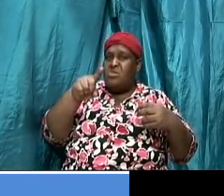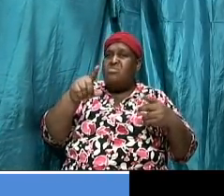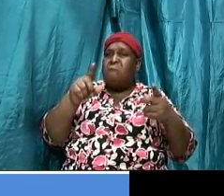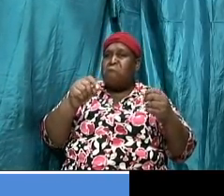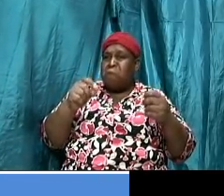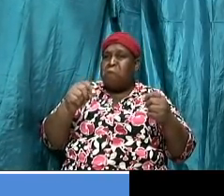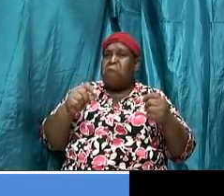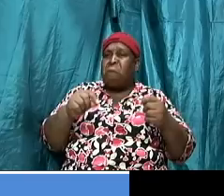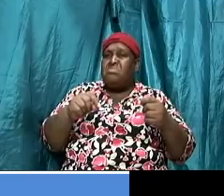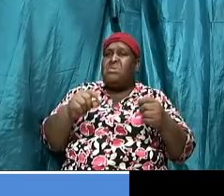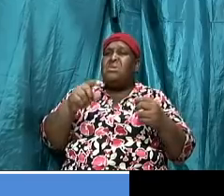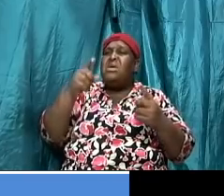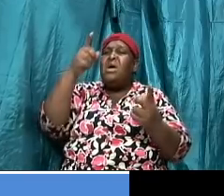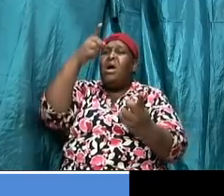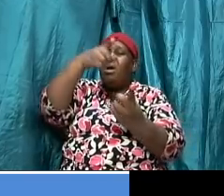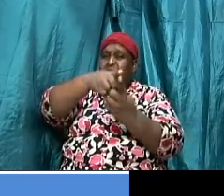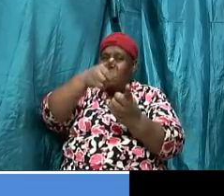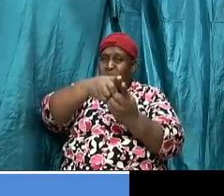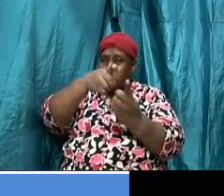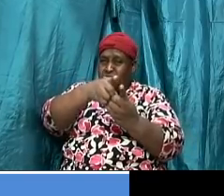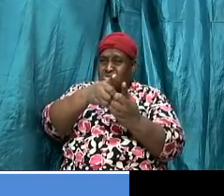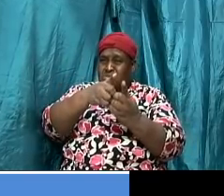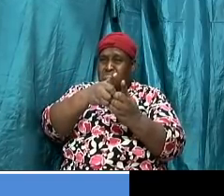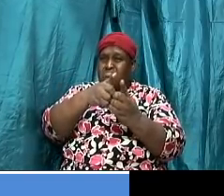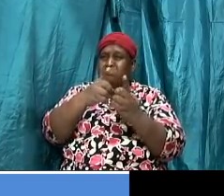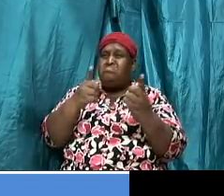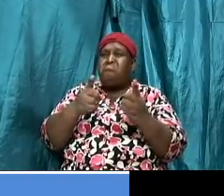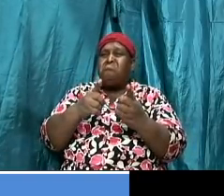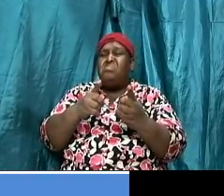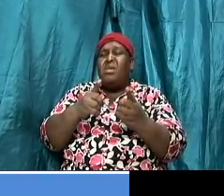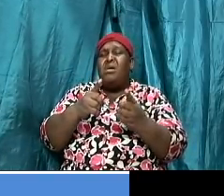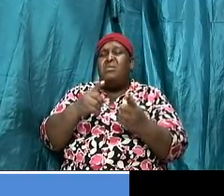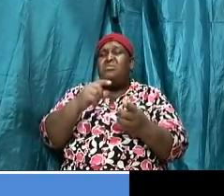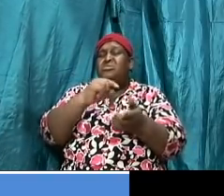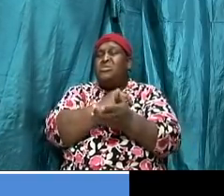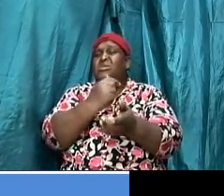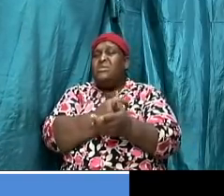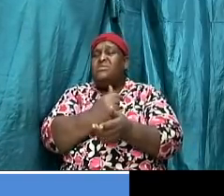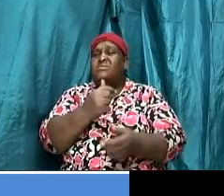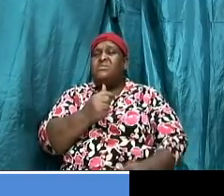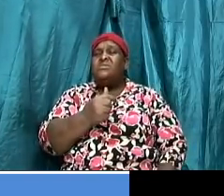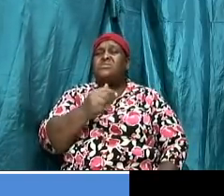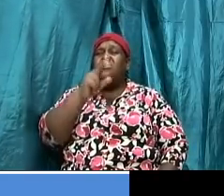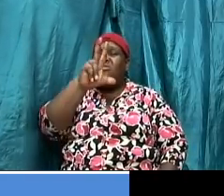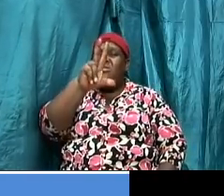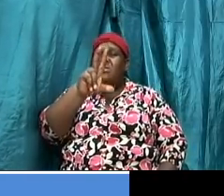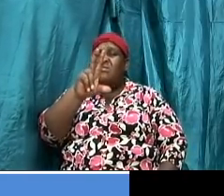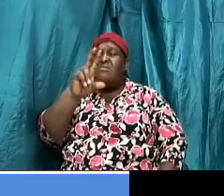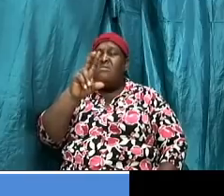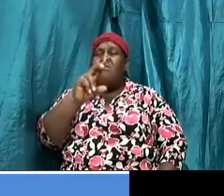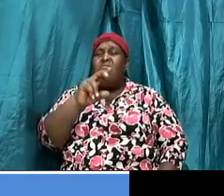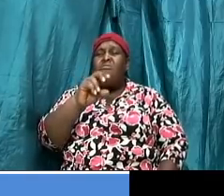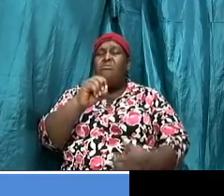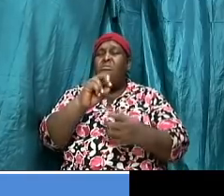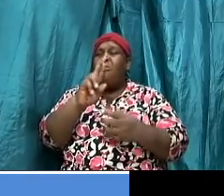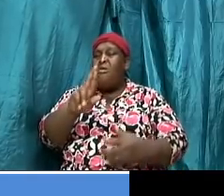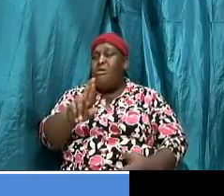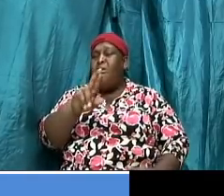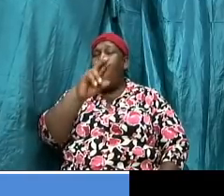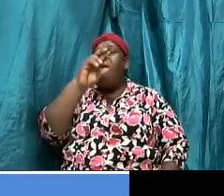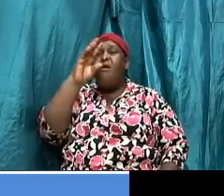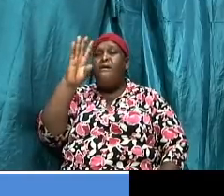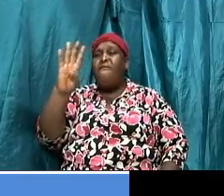kill. Matter of fact, in Genesis chapter 3 or chapter 4, we find where Cain killed Abel, and God was